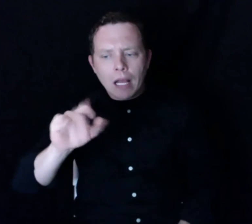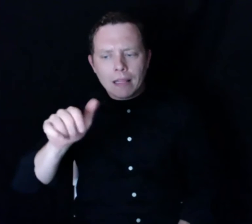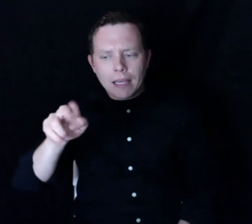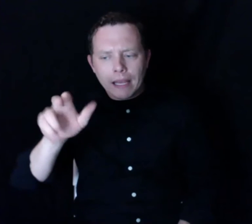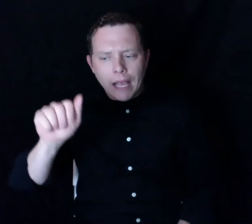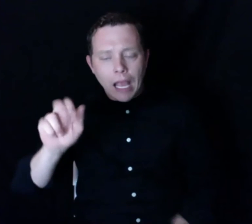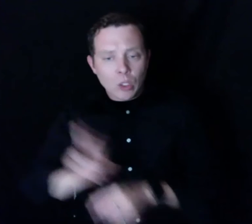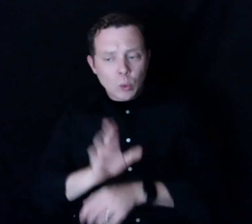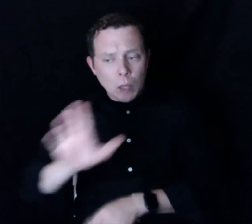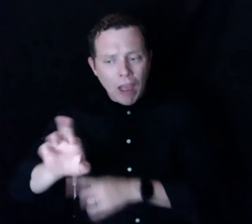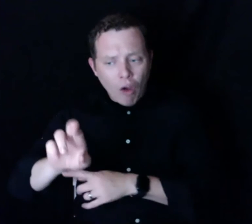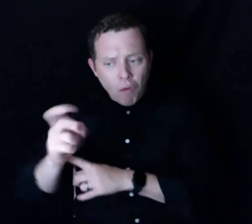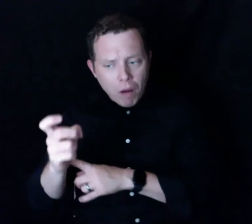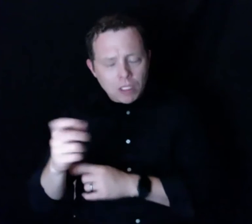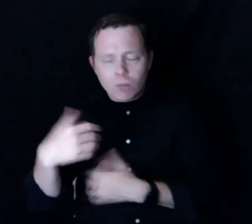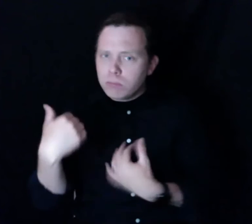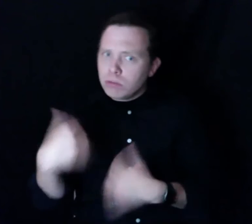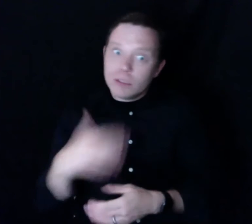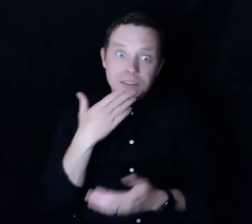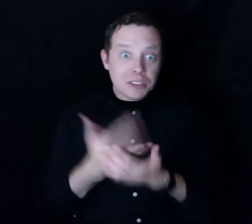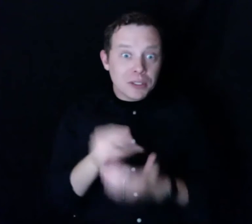So that's really good news.